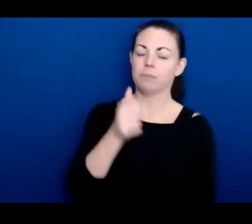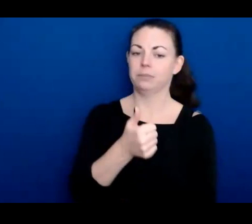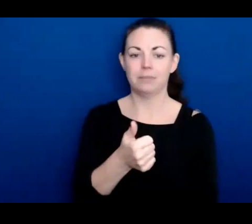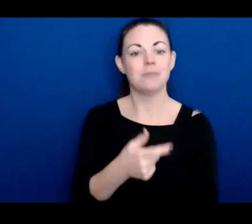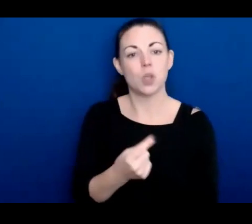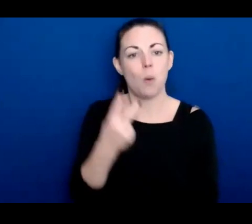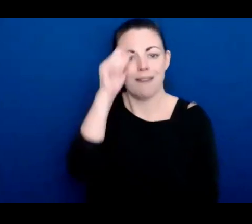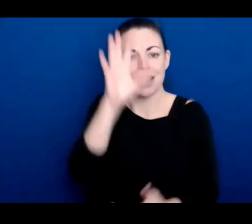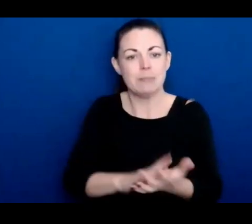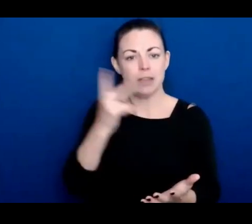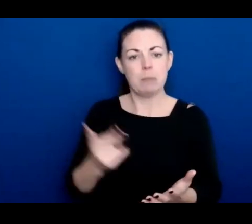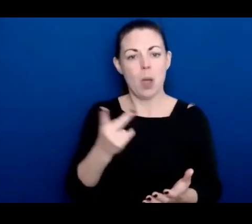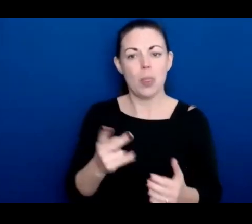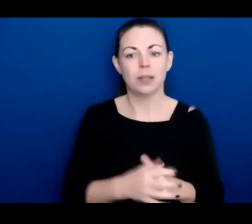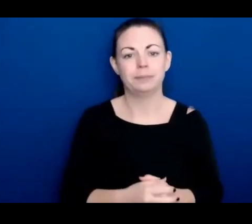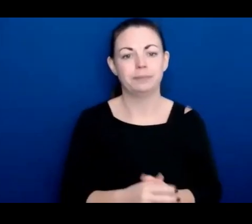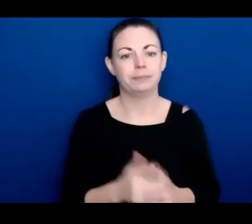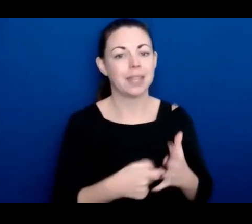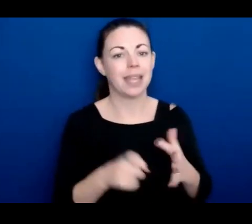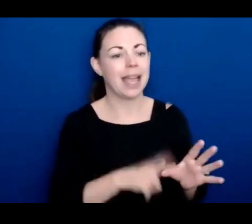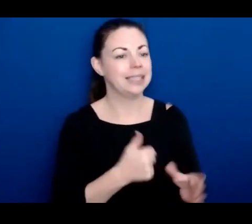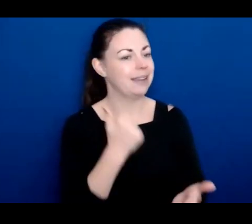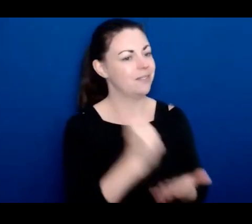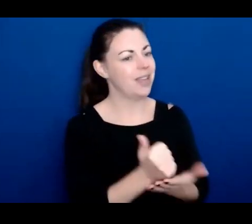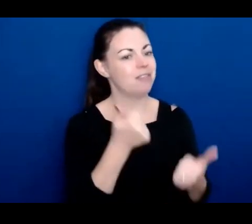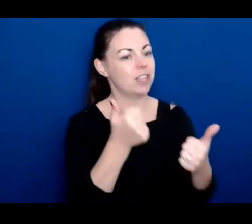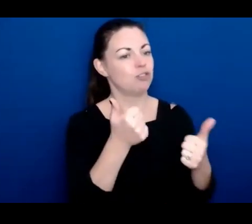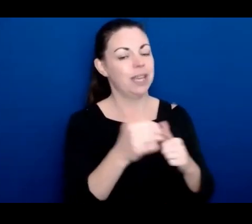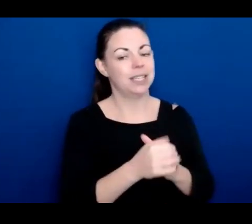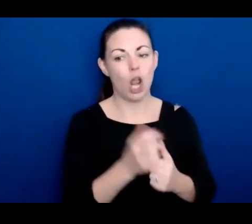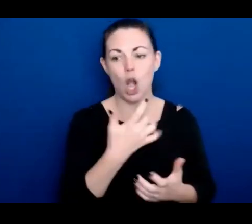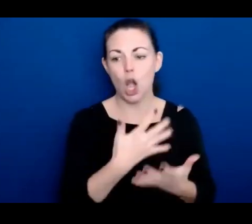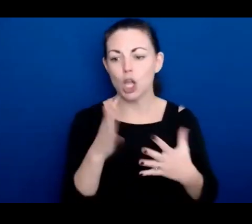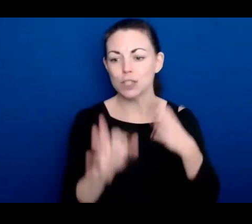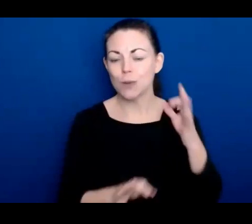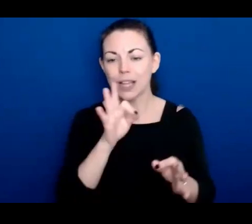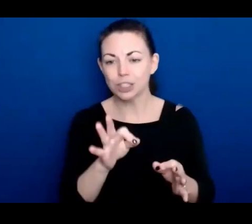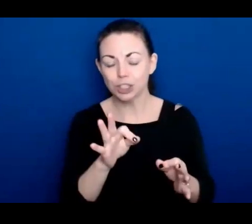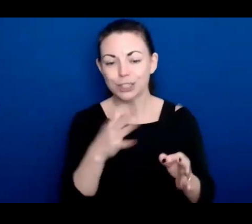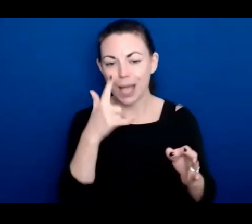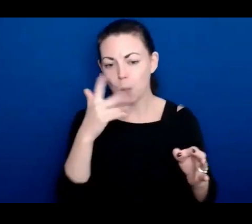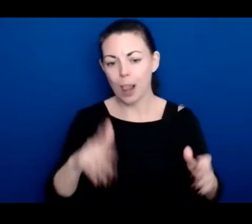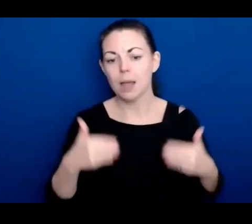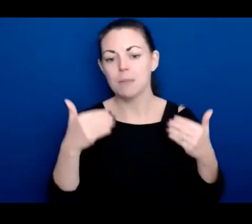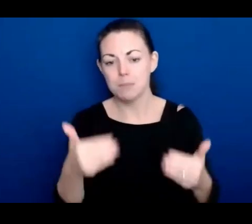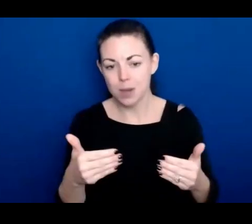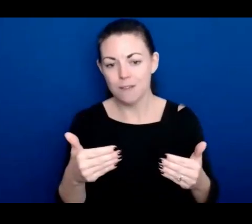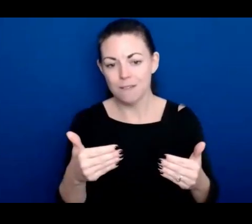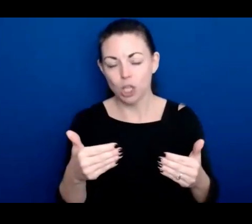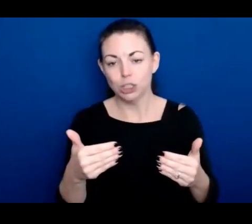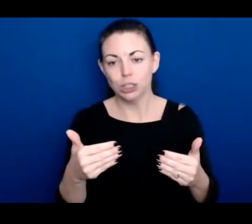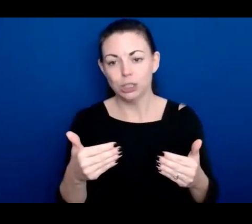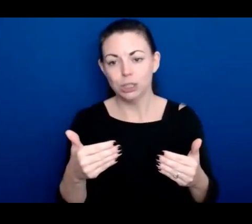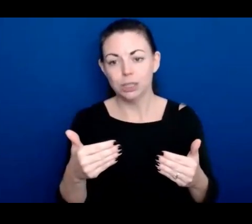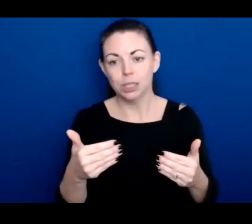both. Yeah, fantastic. That's great. There's a lot of questions. I'll move on from a subject point of view, because there's a lot of questions